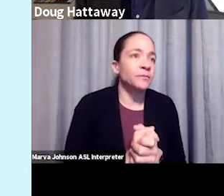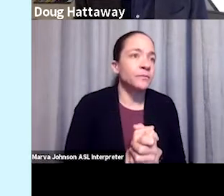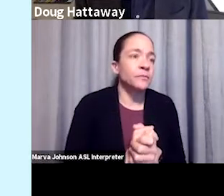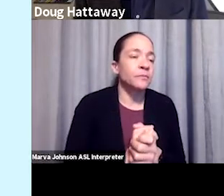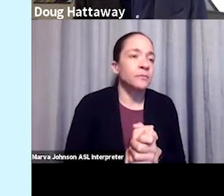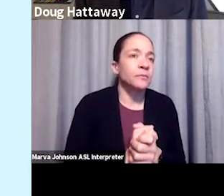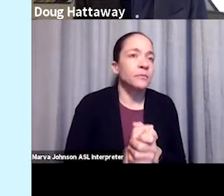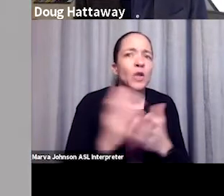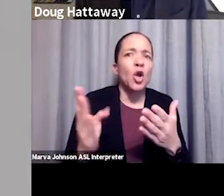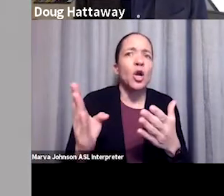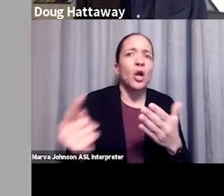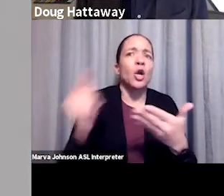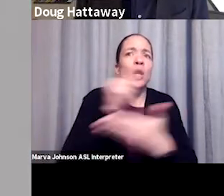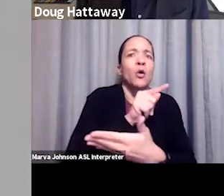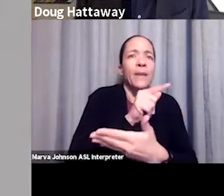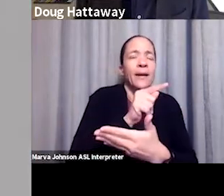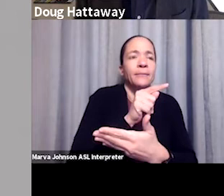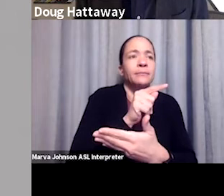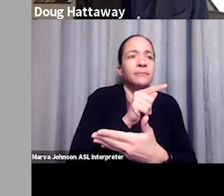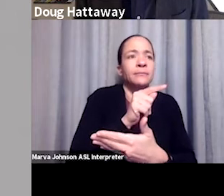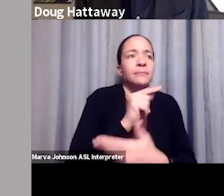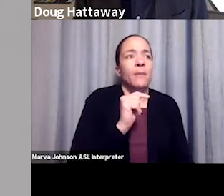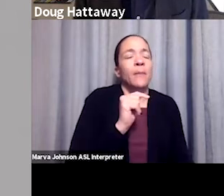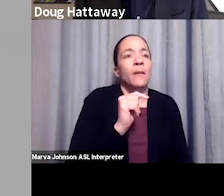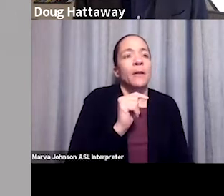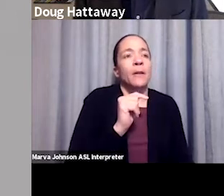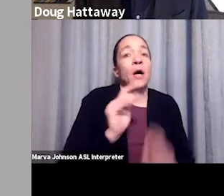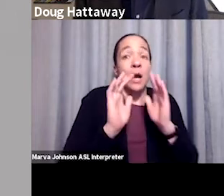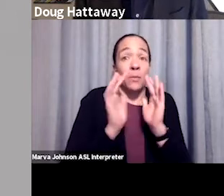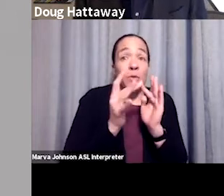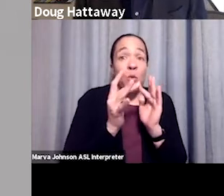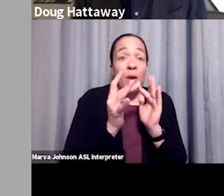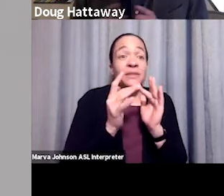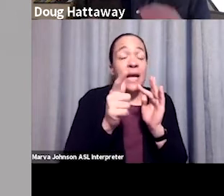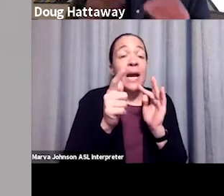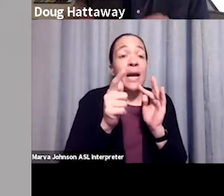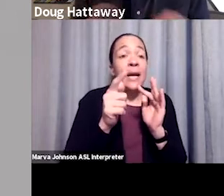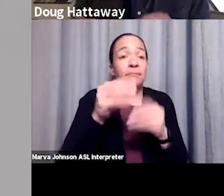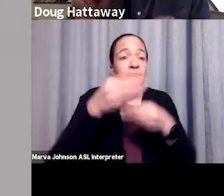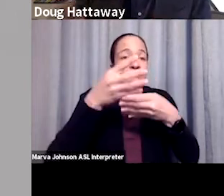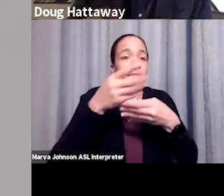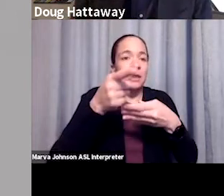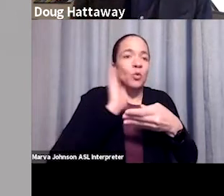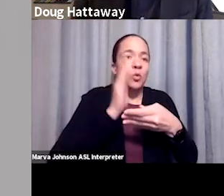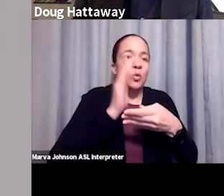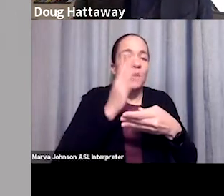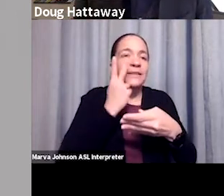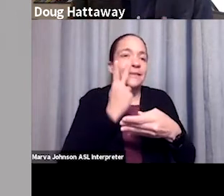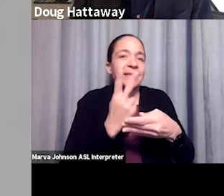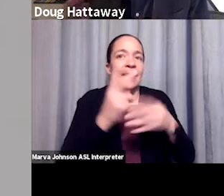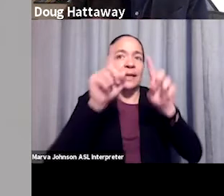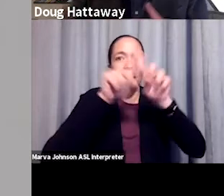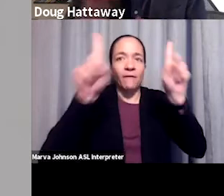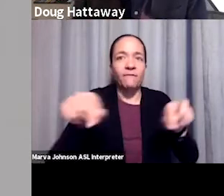image, please. When you go to our website, under the Insights tab, you're gonna see a little form where you can put in your